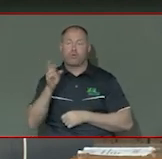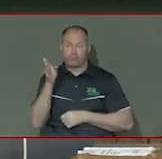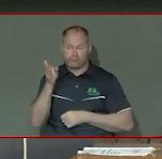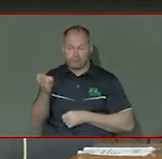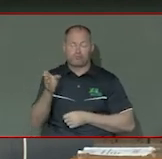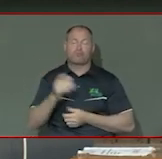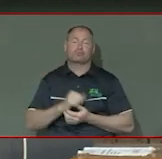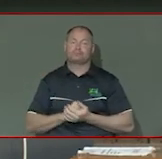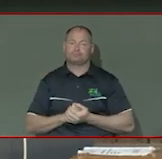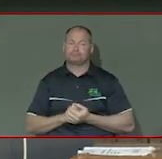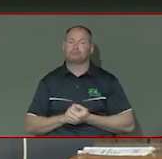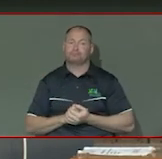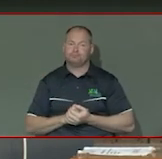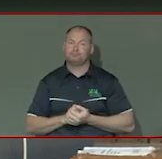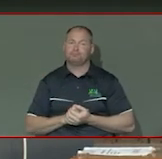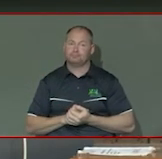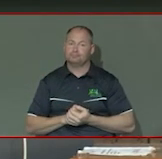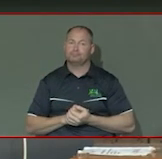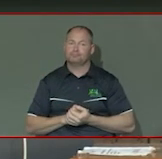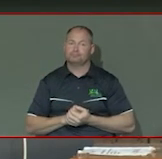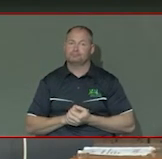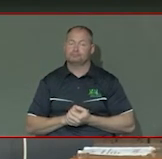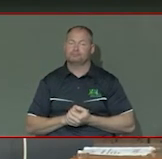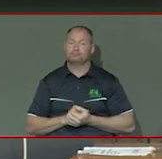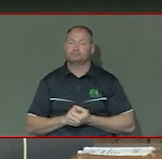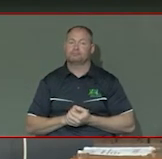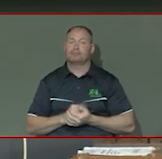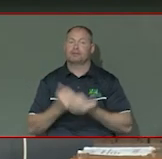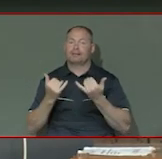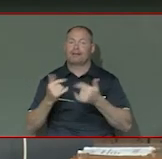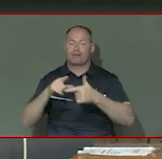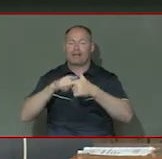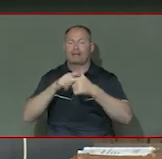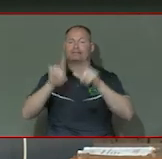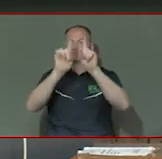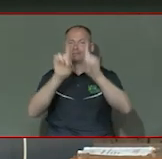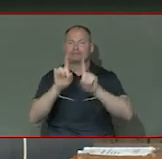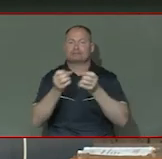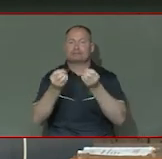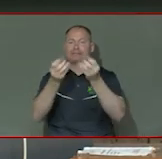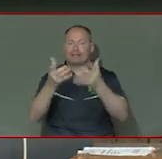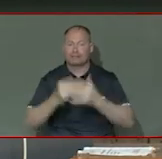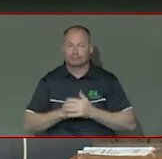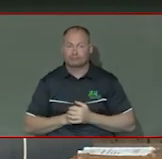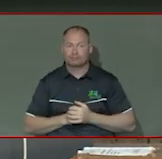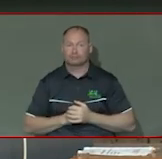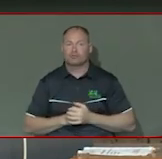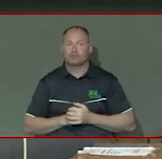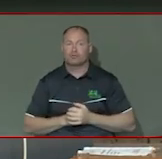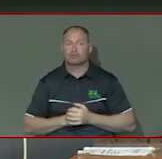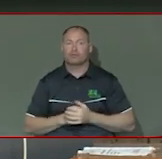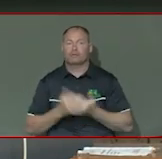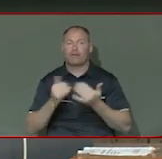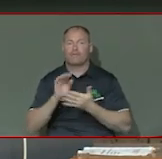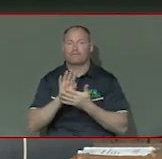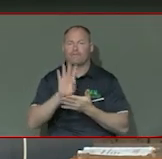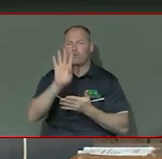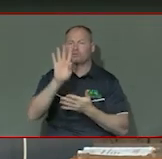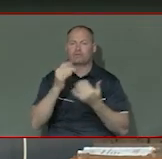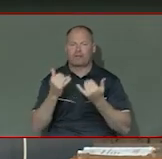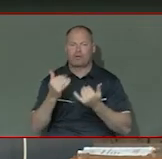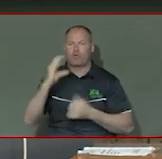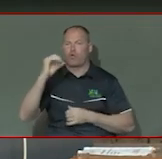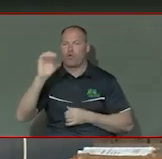clear? Where they give you a special angle, they give you 14, and now they're asking you the cos of